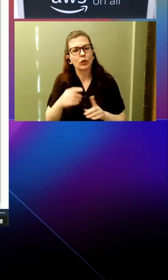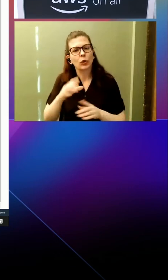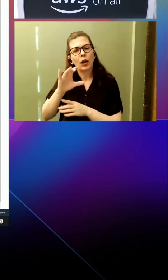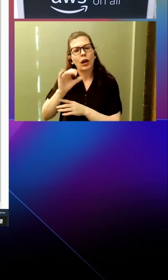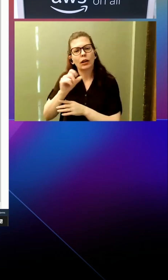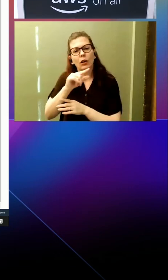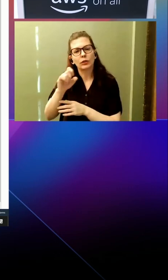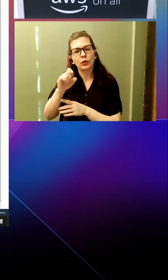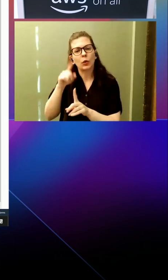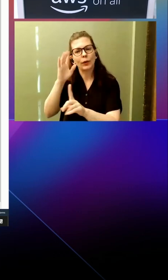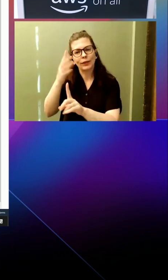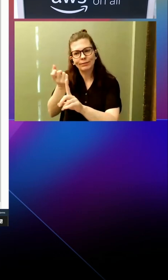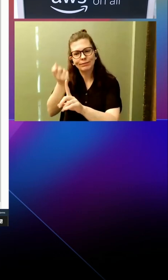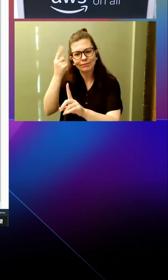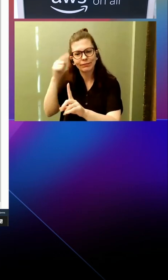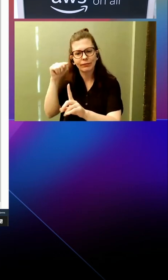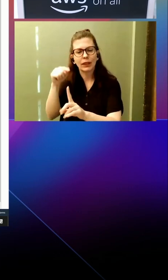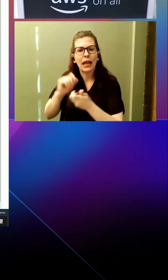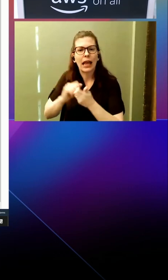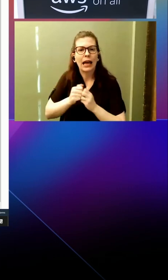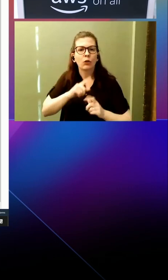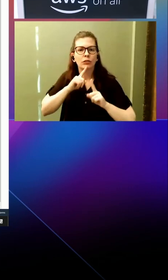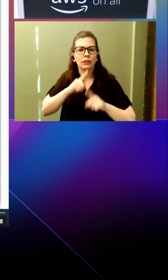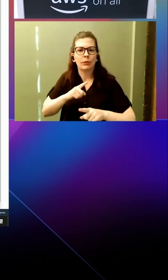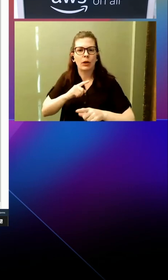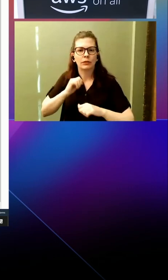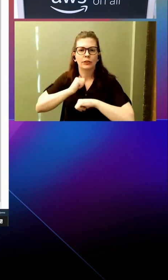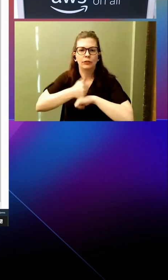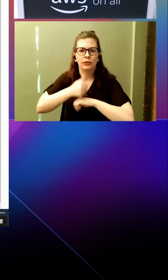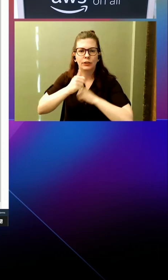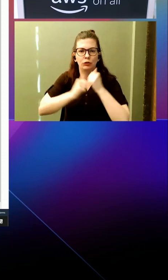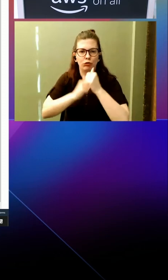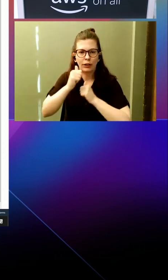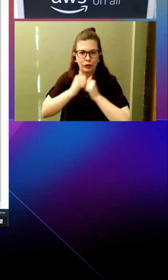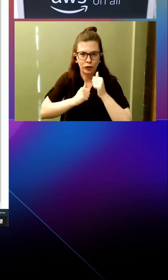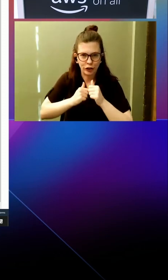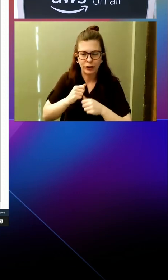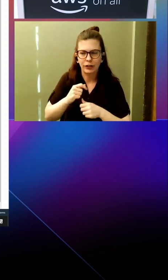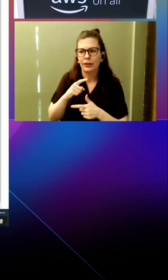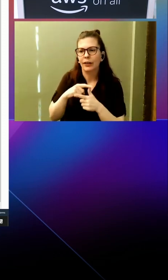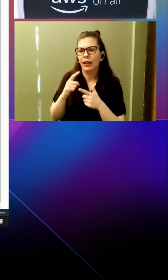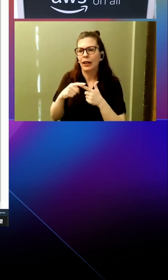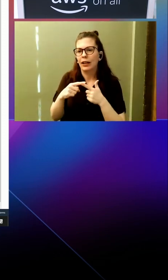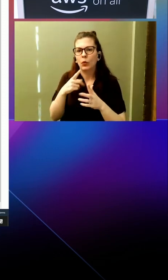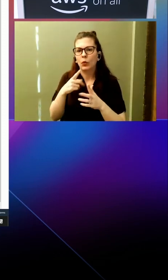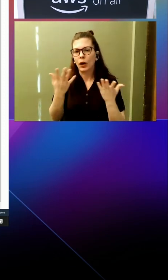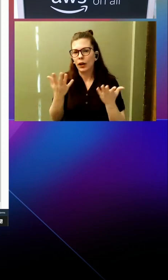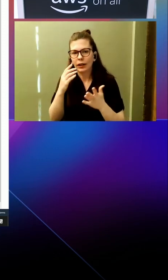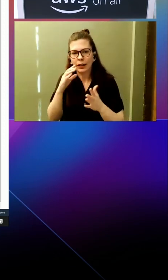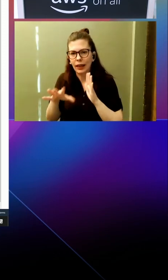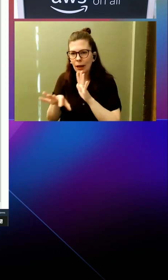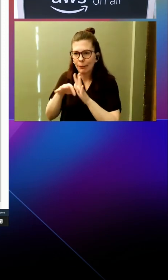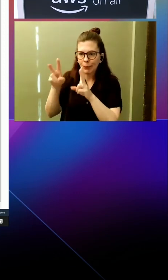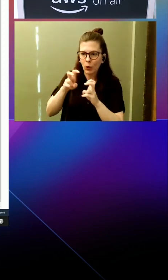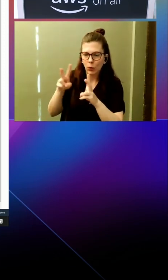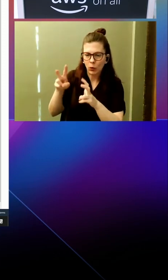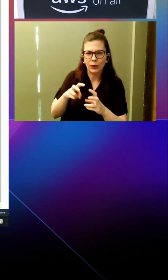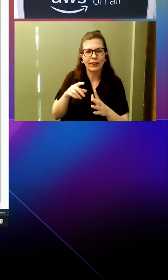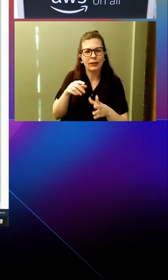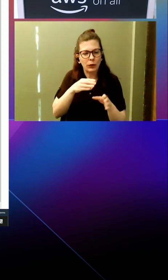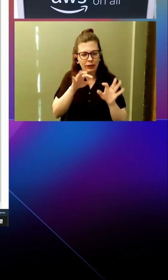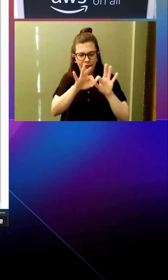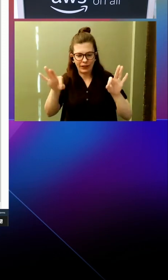how the response structure looks like, or what are the fields that are extracted. So we extract around 20 fields from a driver's